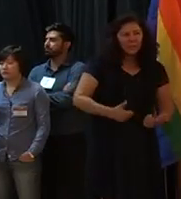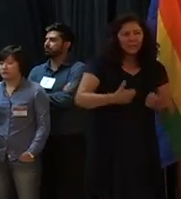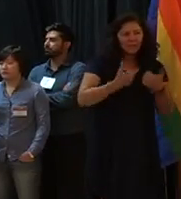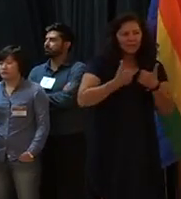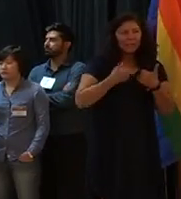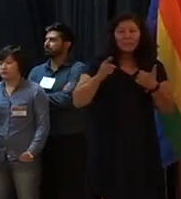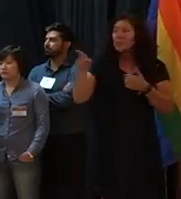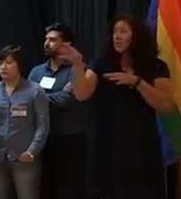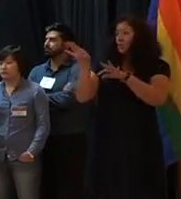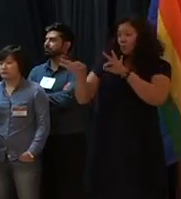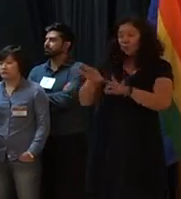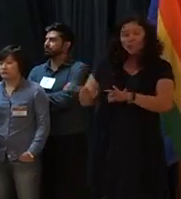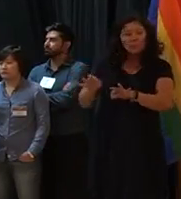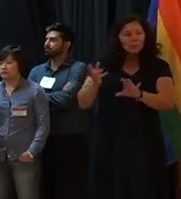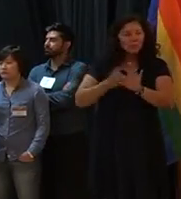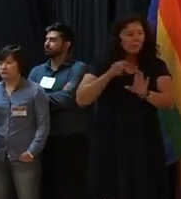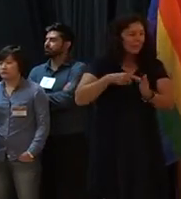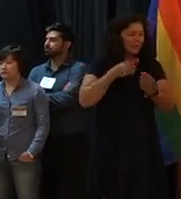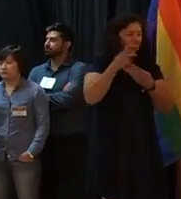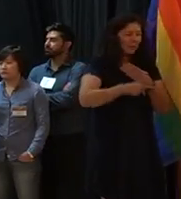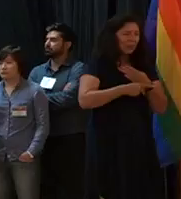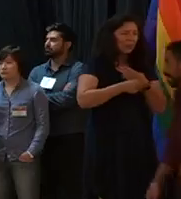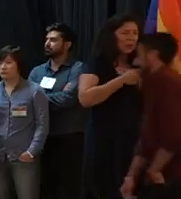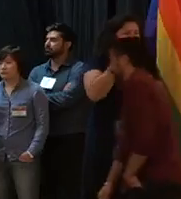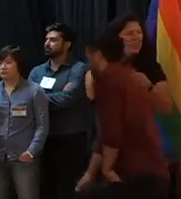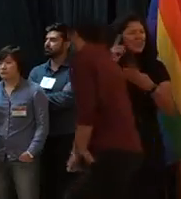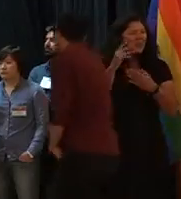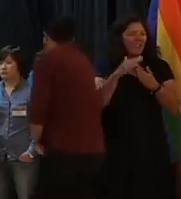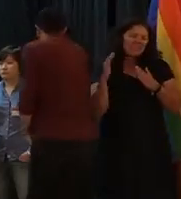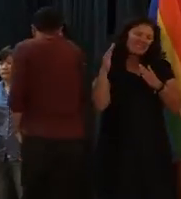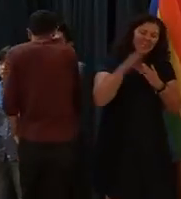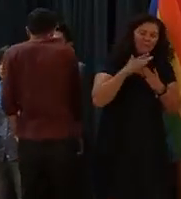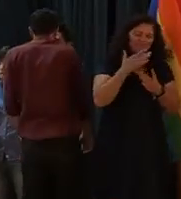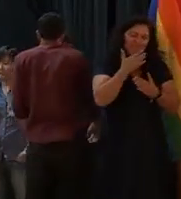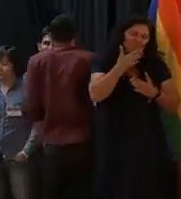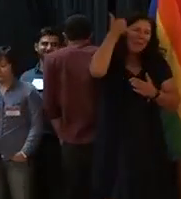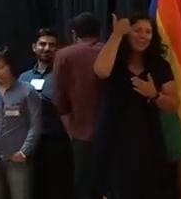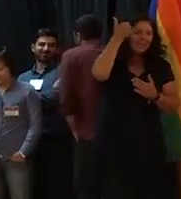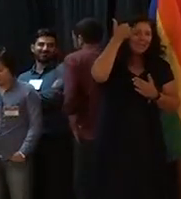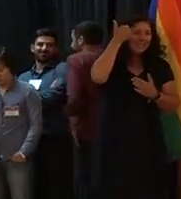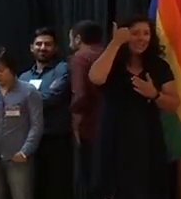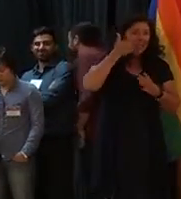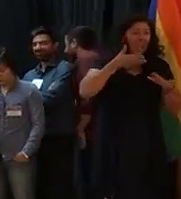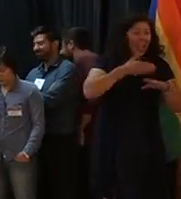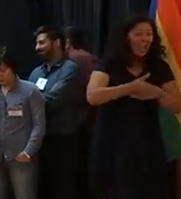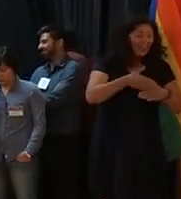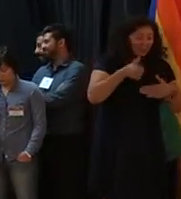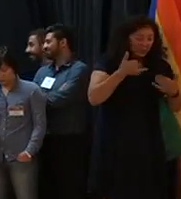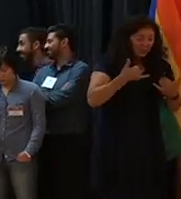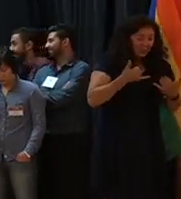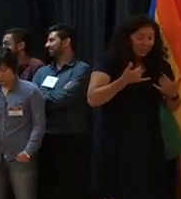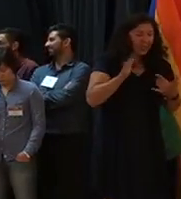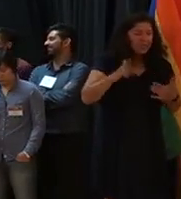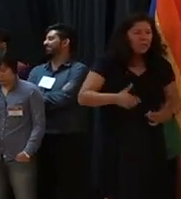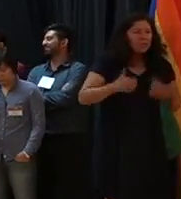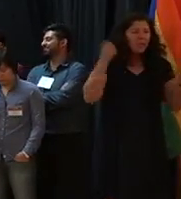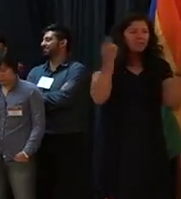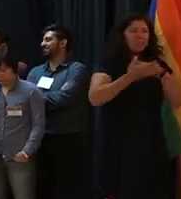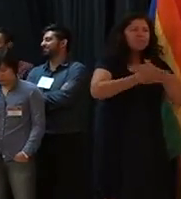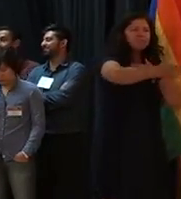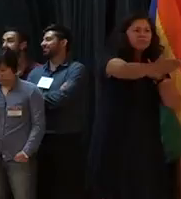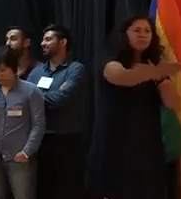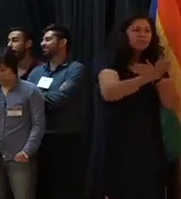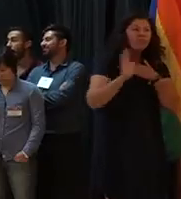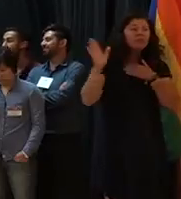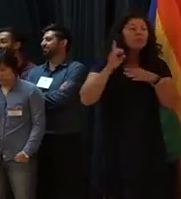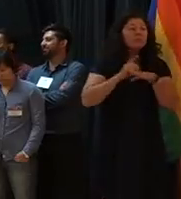were chosen to be on this program because you are the best of the best. After this, your lives will change, and it is your duty to